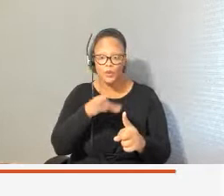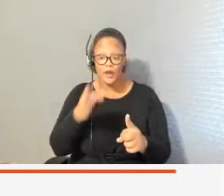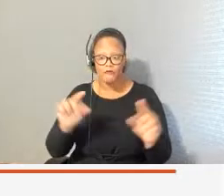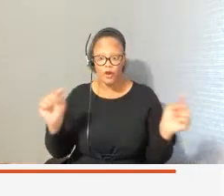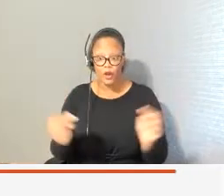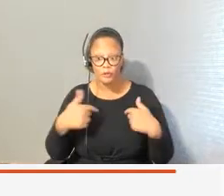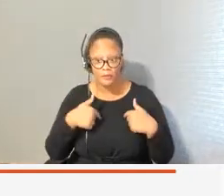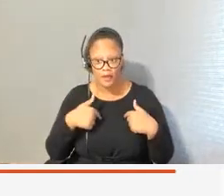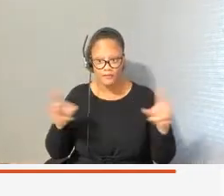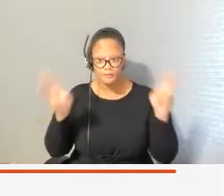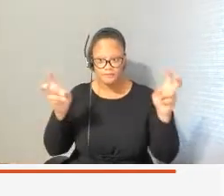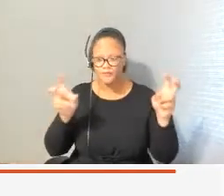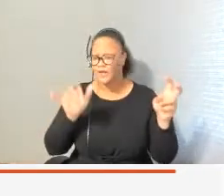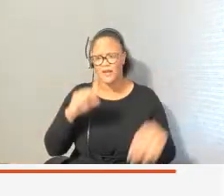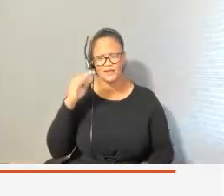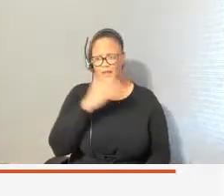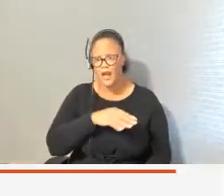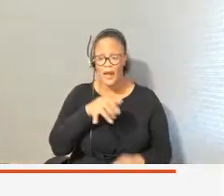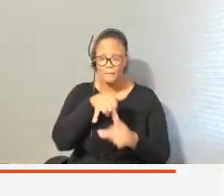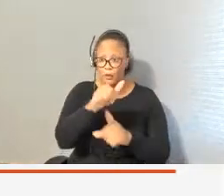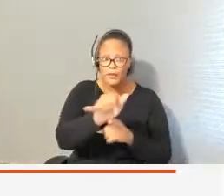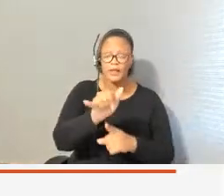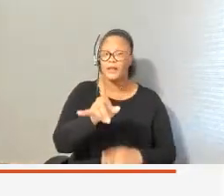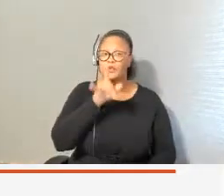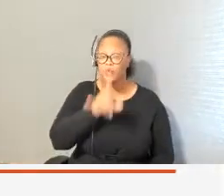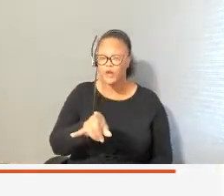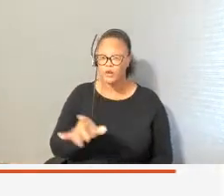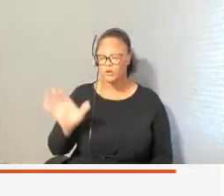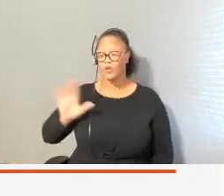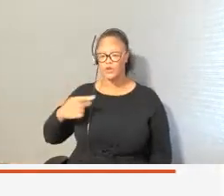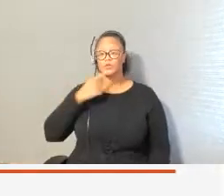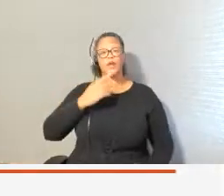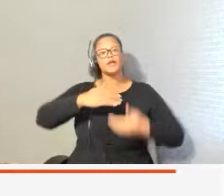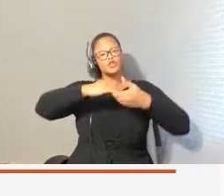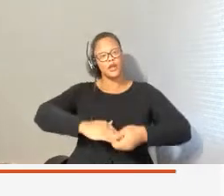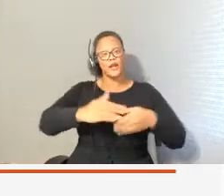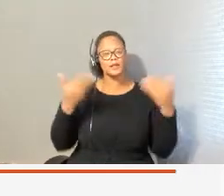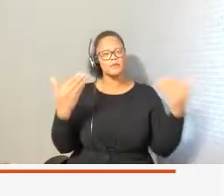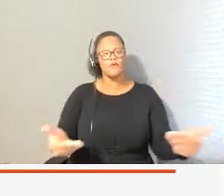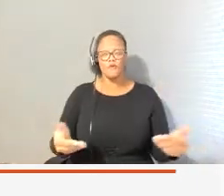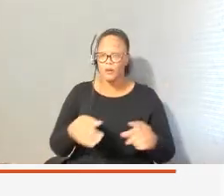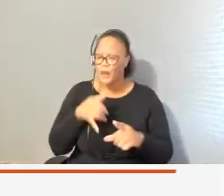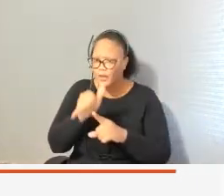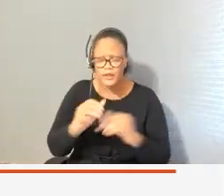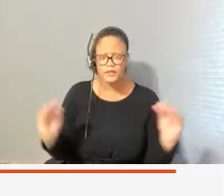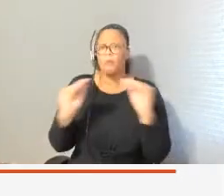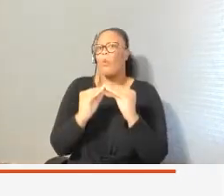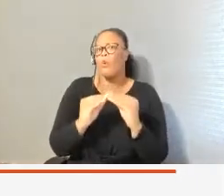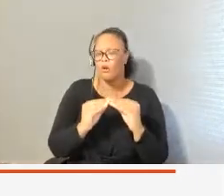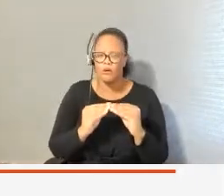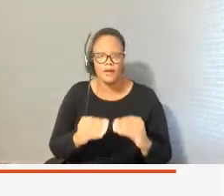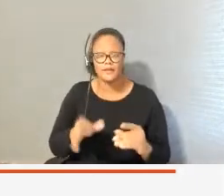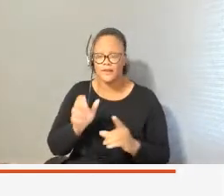real. And we used to say shake hands, apologize, and move on, but bullying is even much more than that. Bullying is